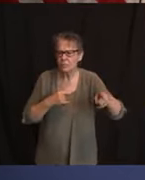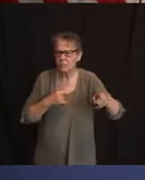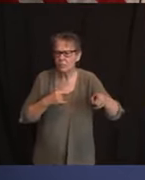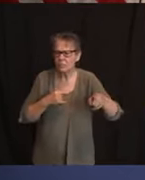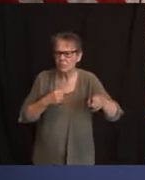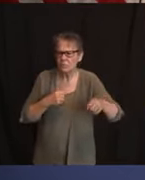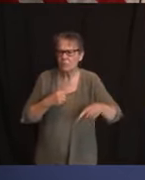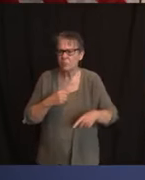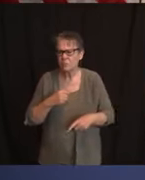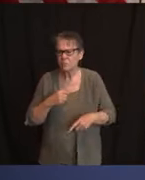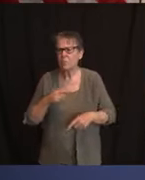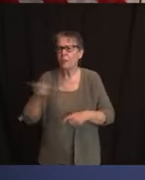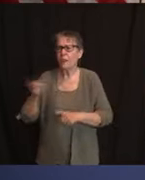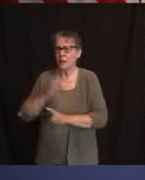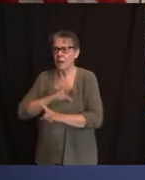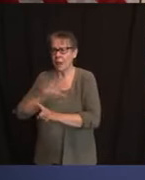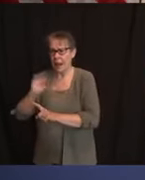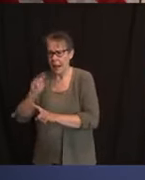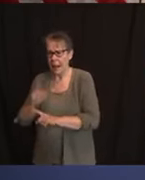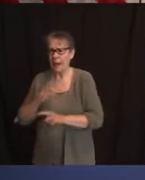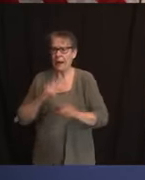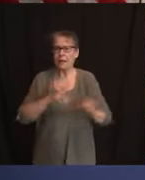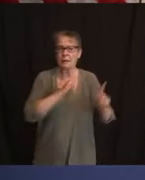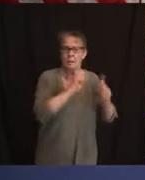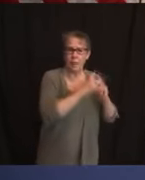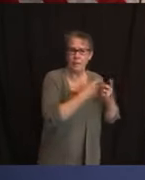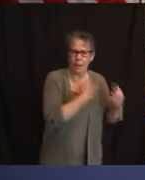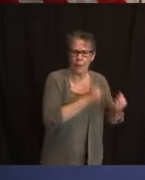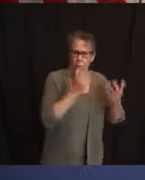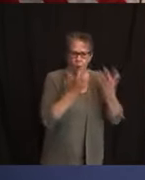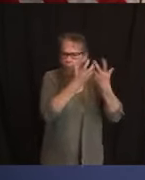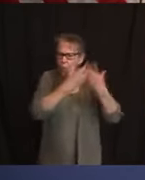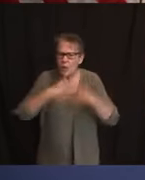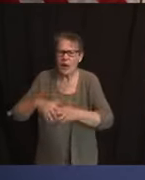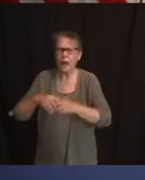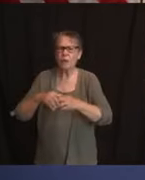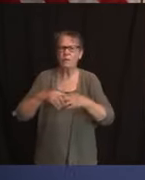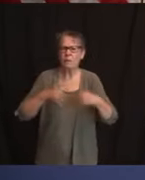visible imploring of folks to wear face coverings. And Catherine makes the point